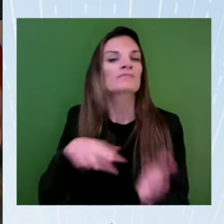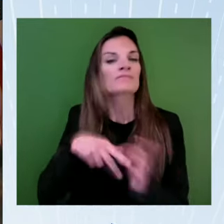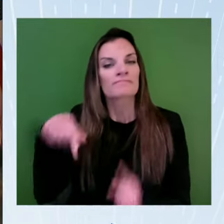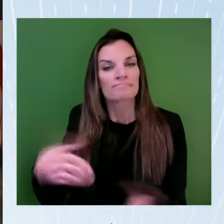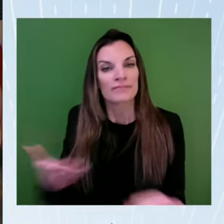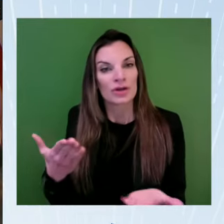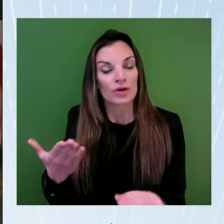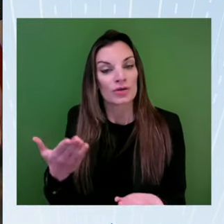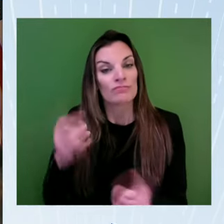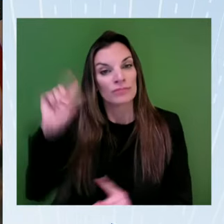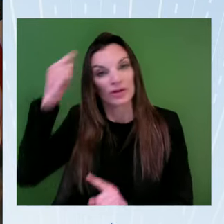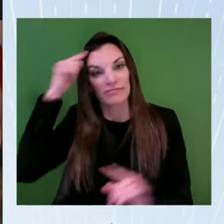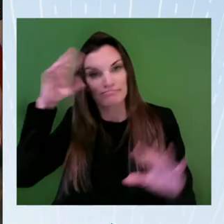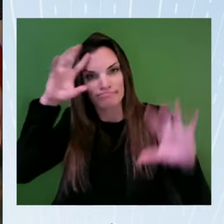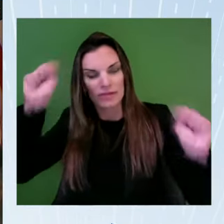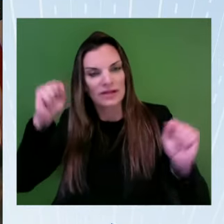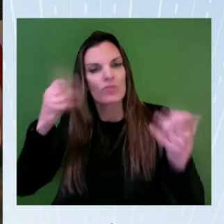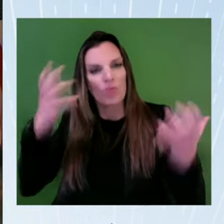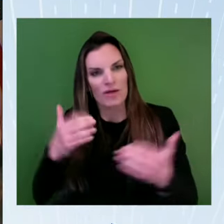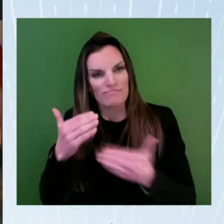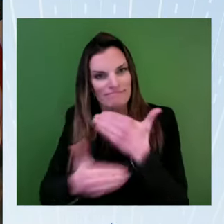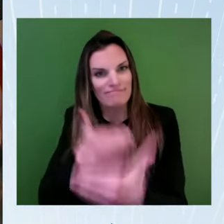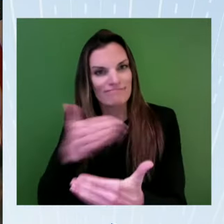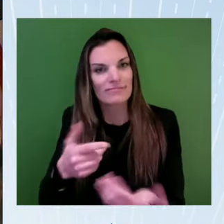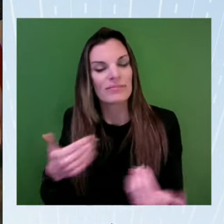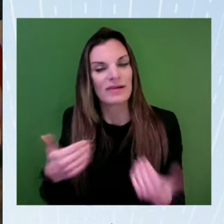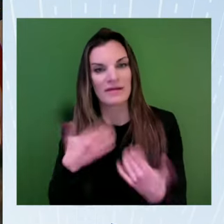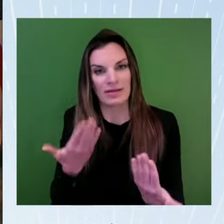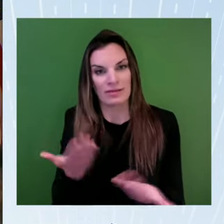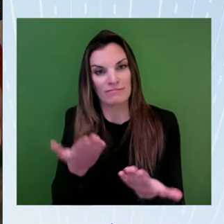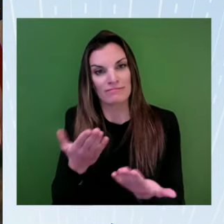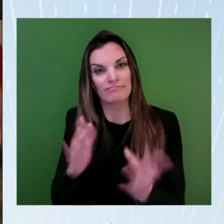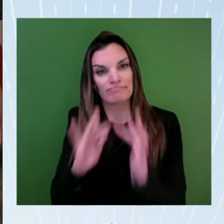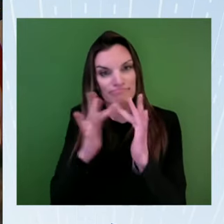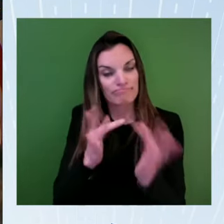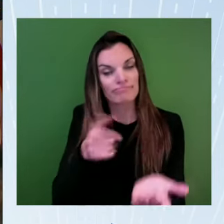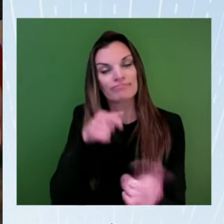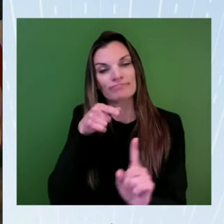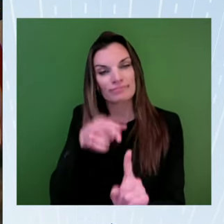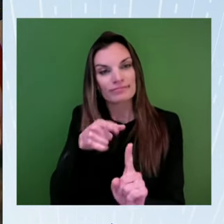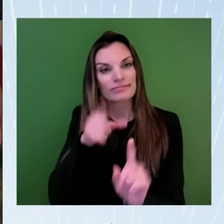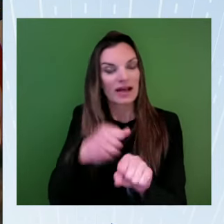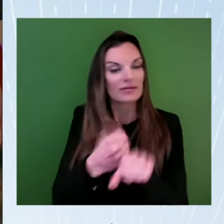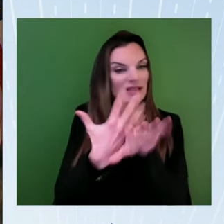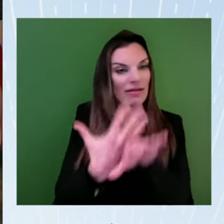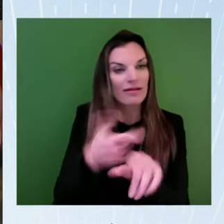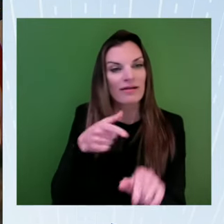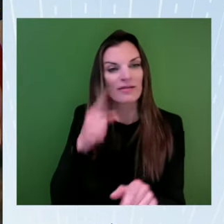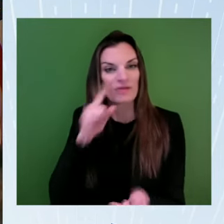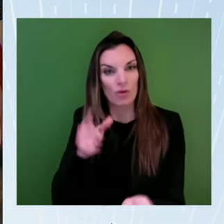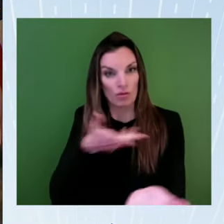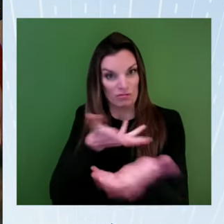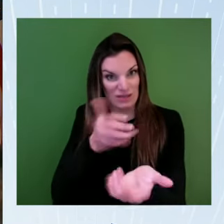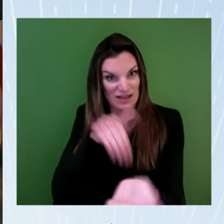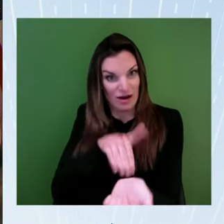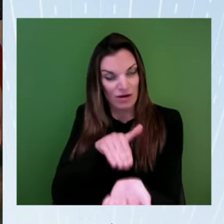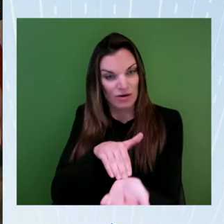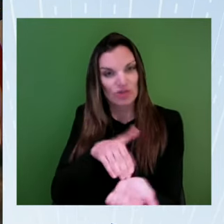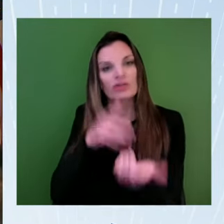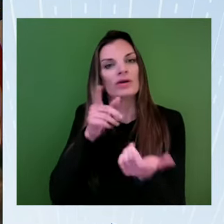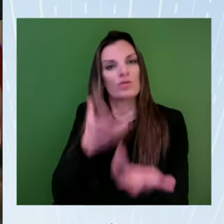including buprenorphine induction through telehealth and take-home medications. And I'll thank my partners for doing that. And